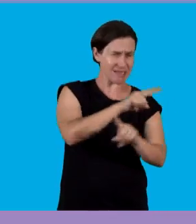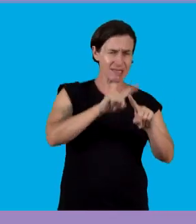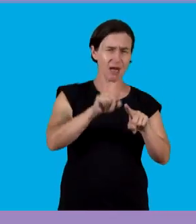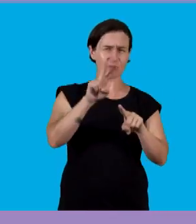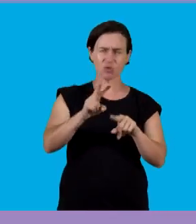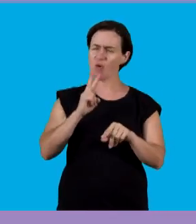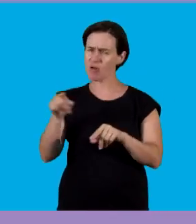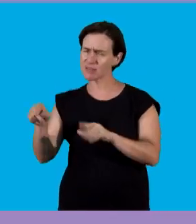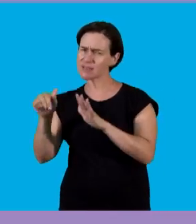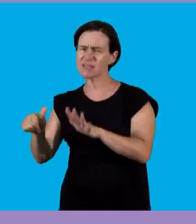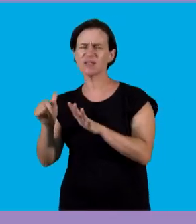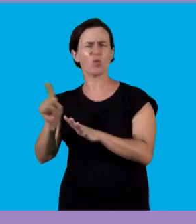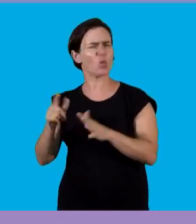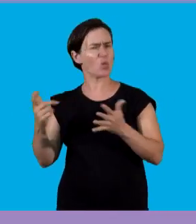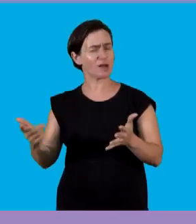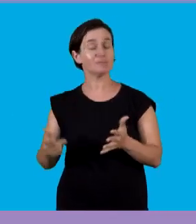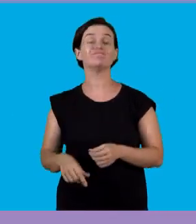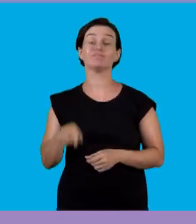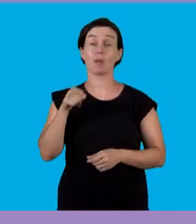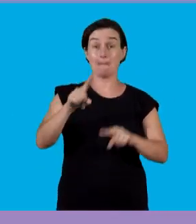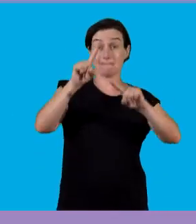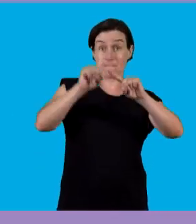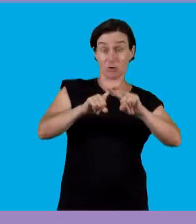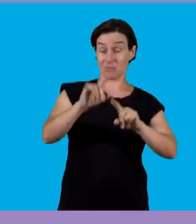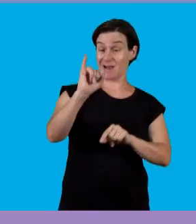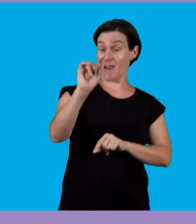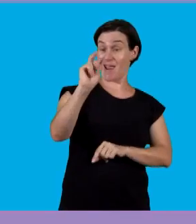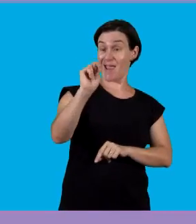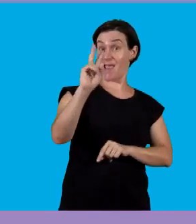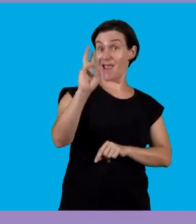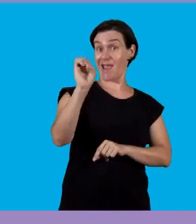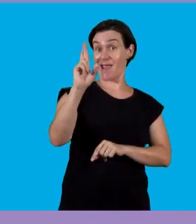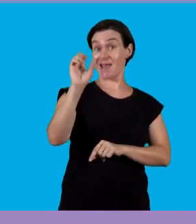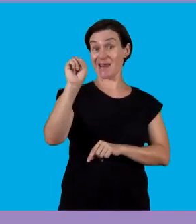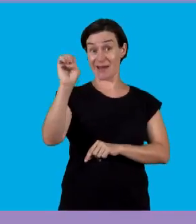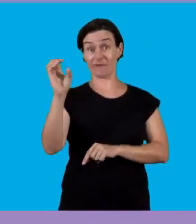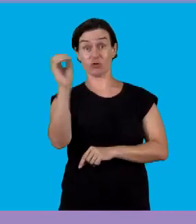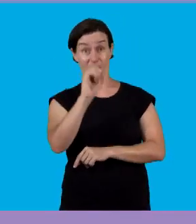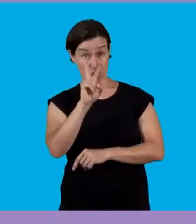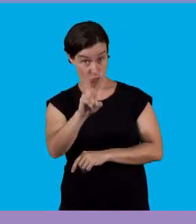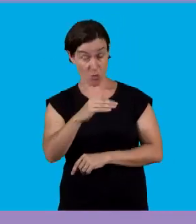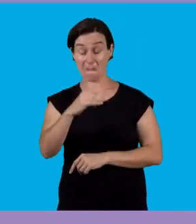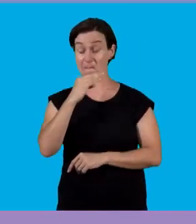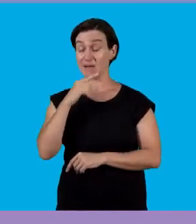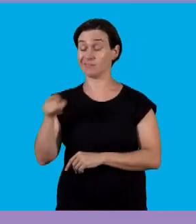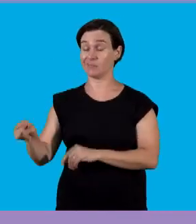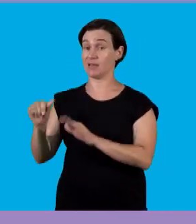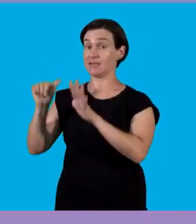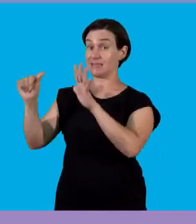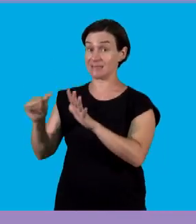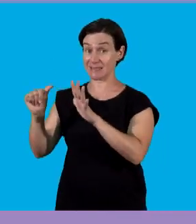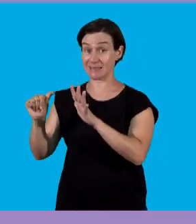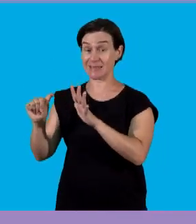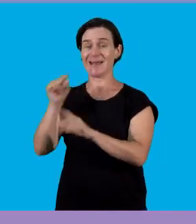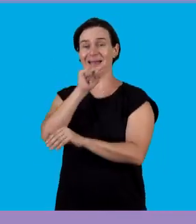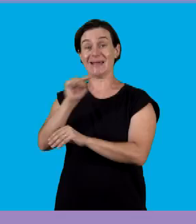resulted in an output value? Well, we are going to use that multiplicative inverse of the 2. So we are going to take 16 and we